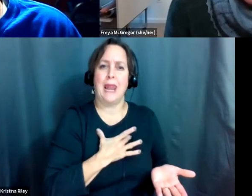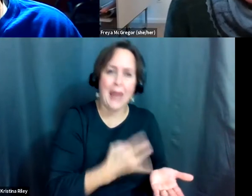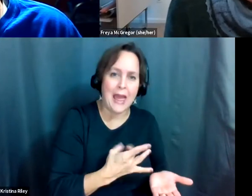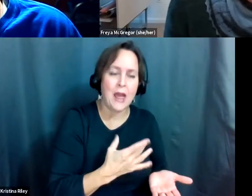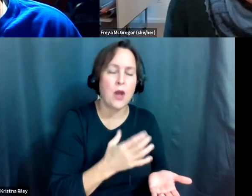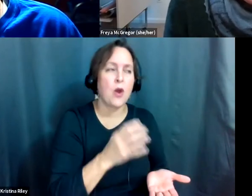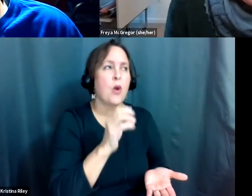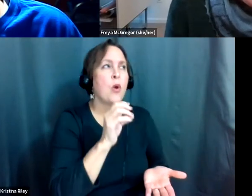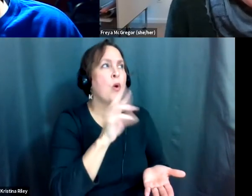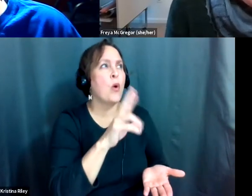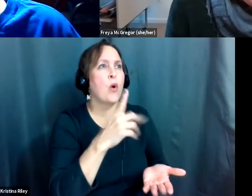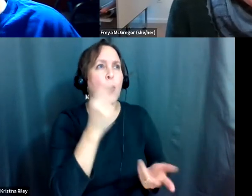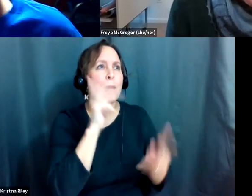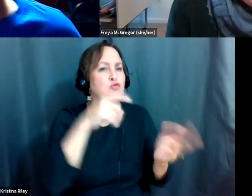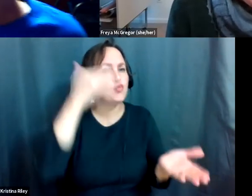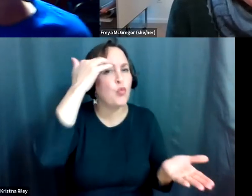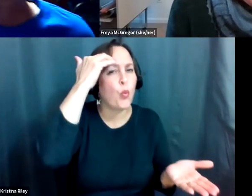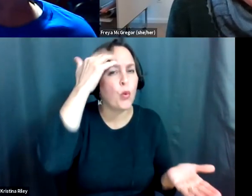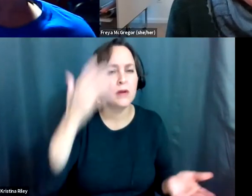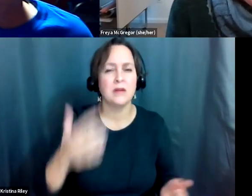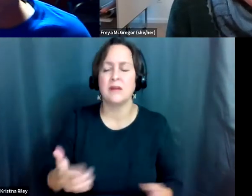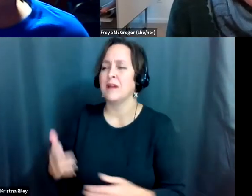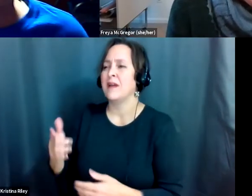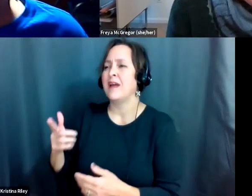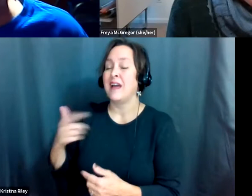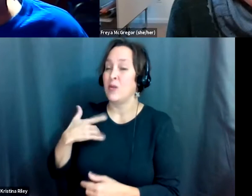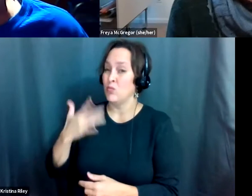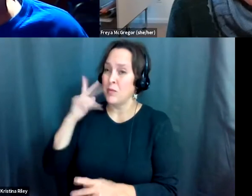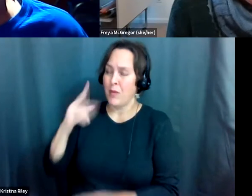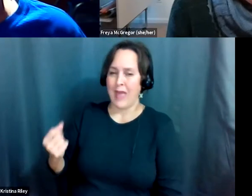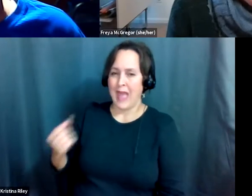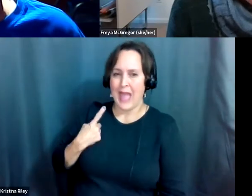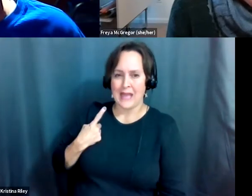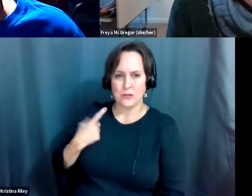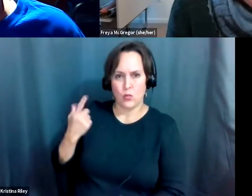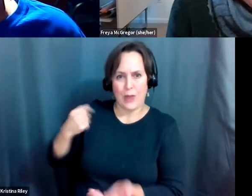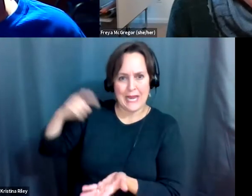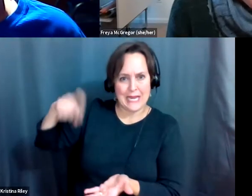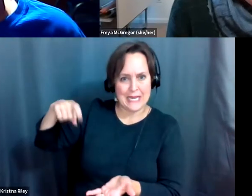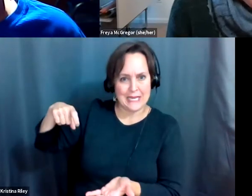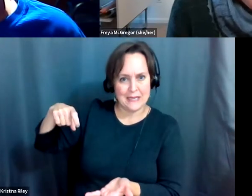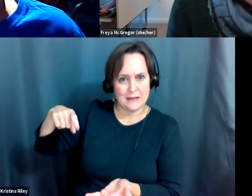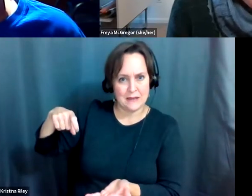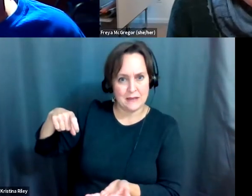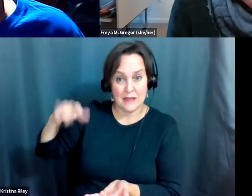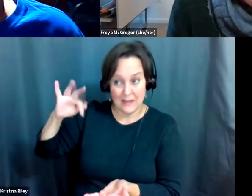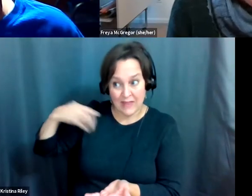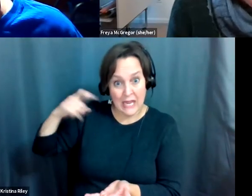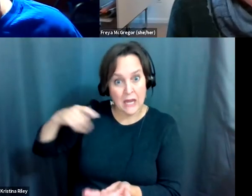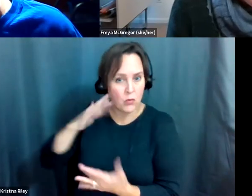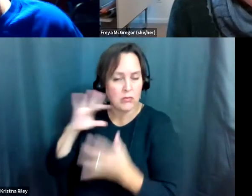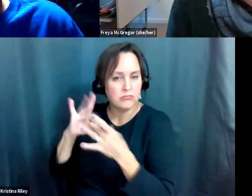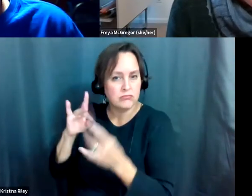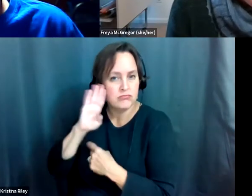know? I like people to ask me what sort of help I need? Number one, because that way I can tell them exactly what I need.